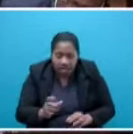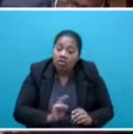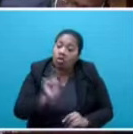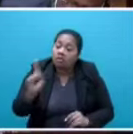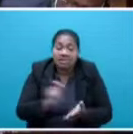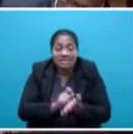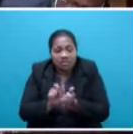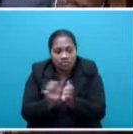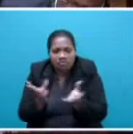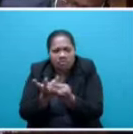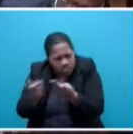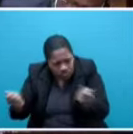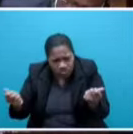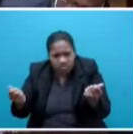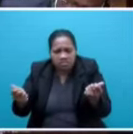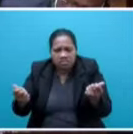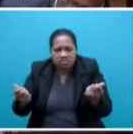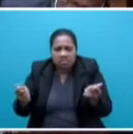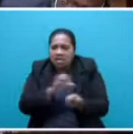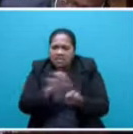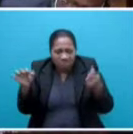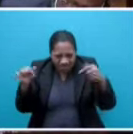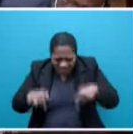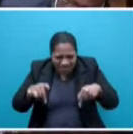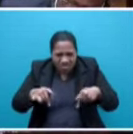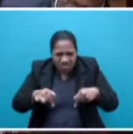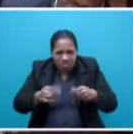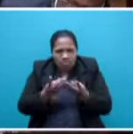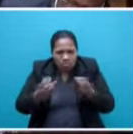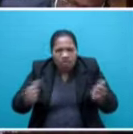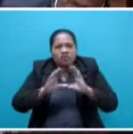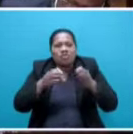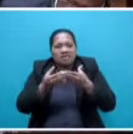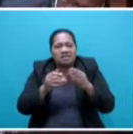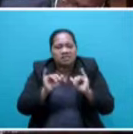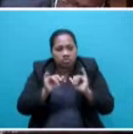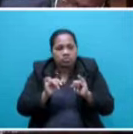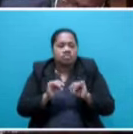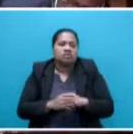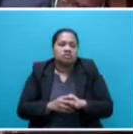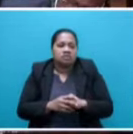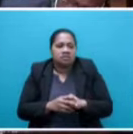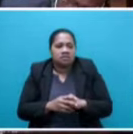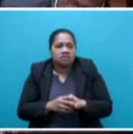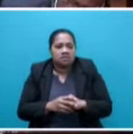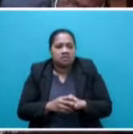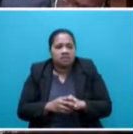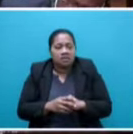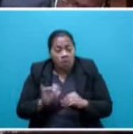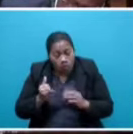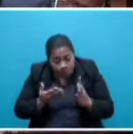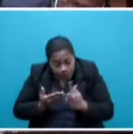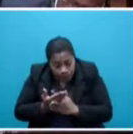out. This is not the forum to sort out the committee issues. It's through your honourable office, Mr. Speaker, sir, or through